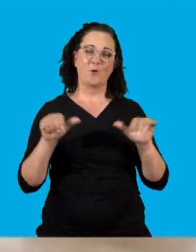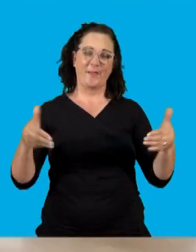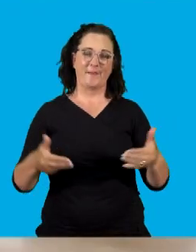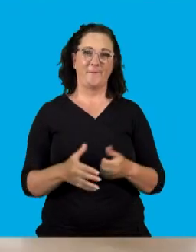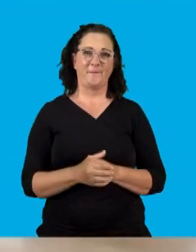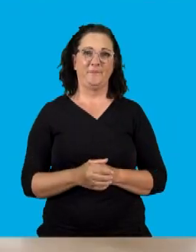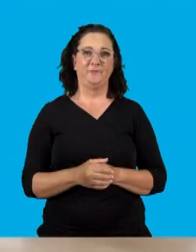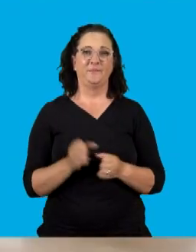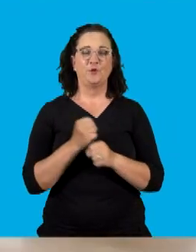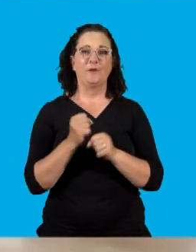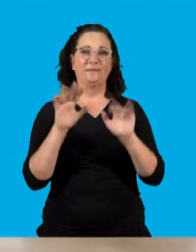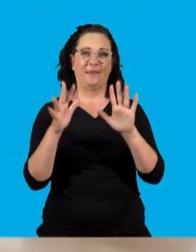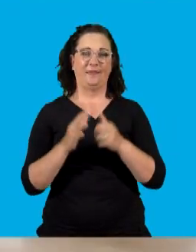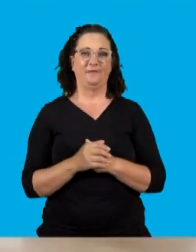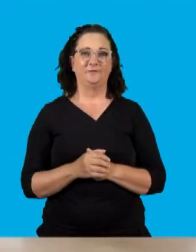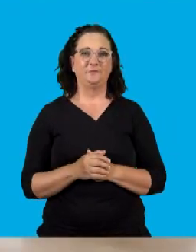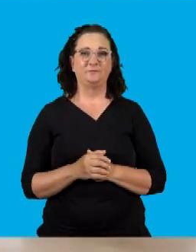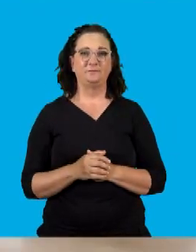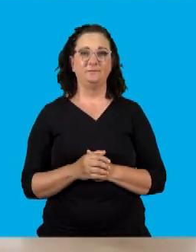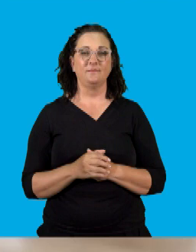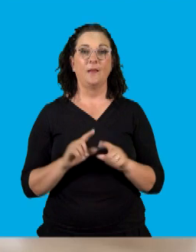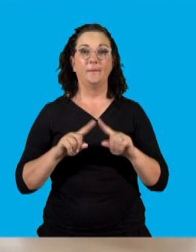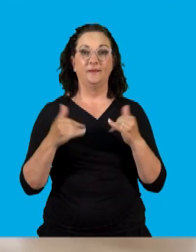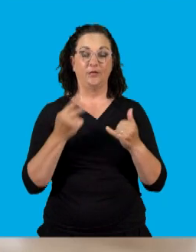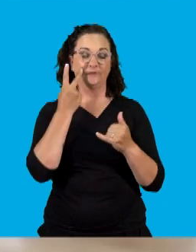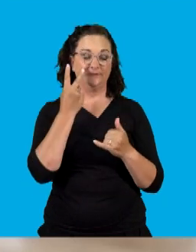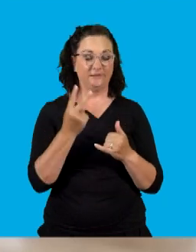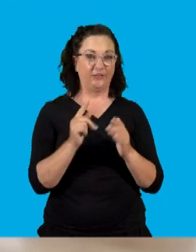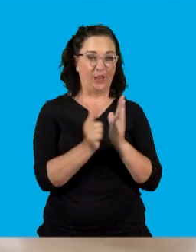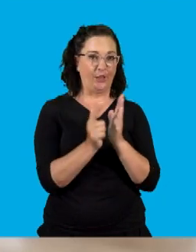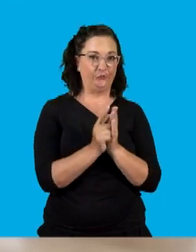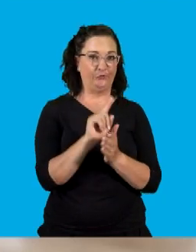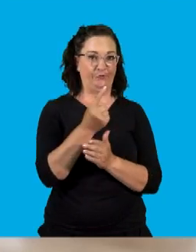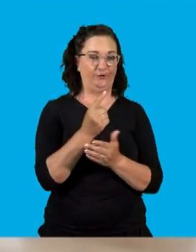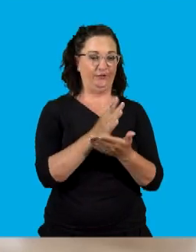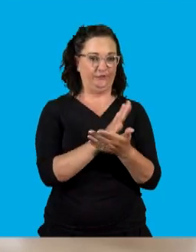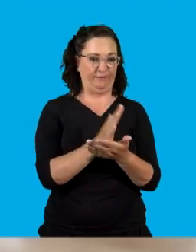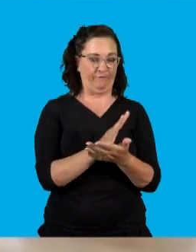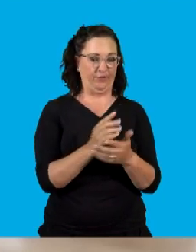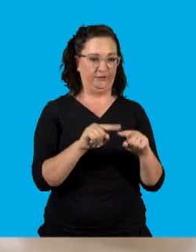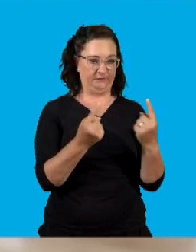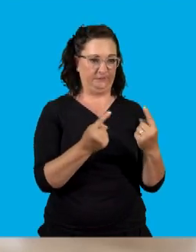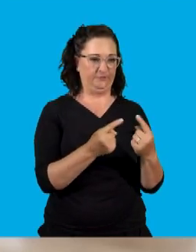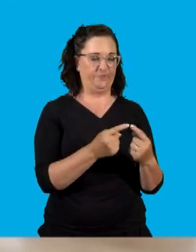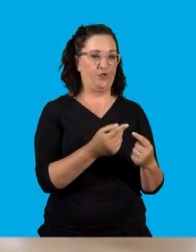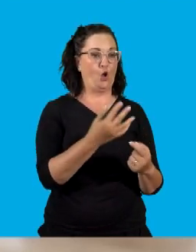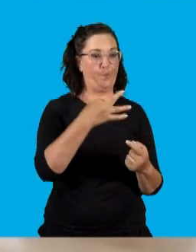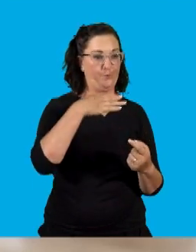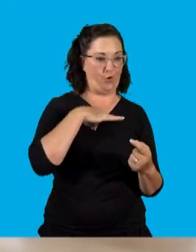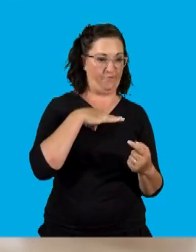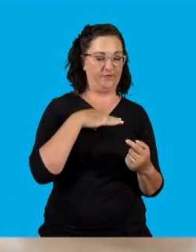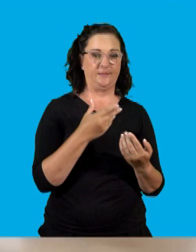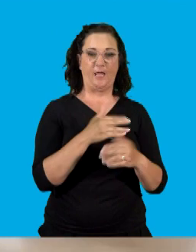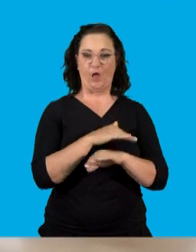Welcome back, grade 10s. Now let us look at our first concept for the lesson, which is the differences between profit and